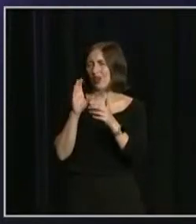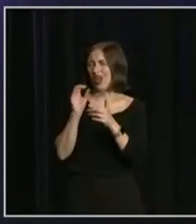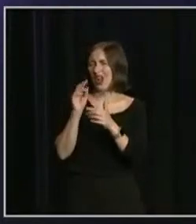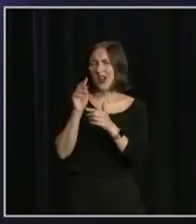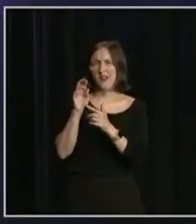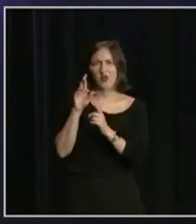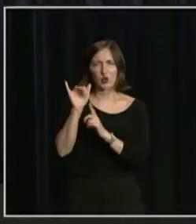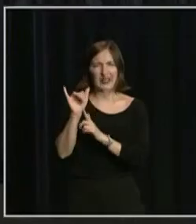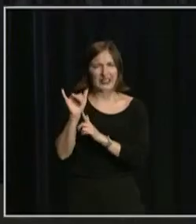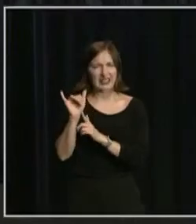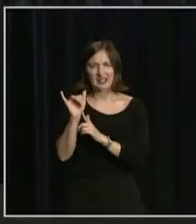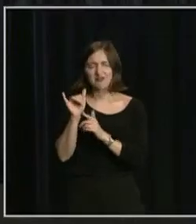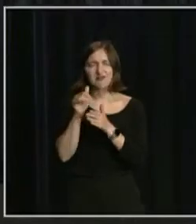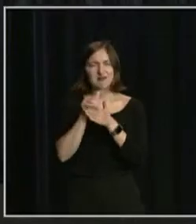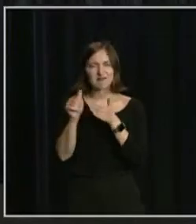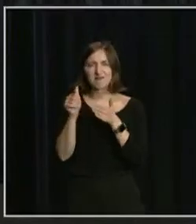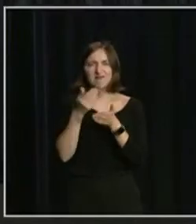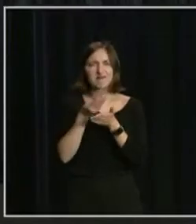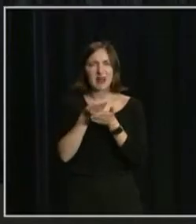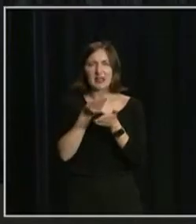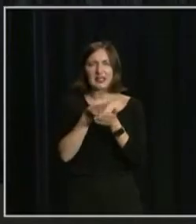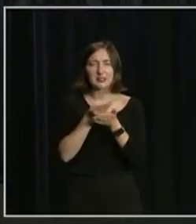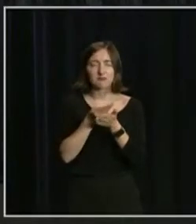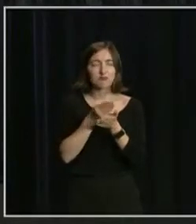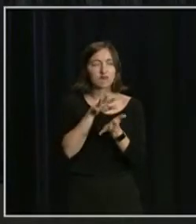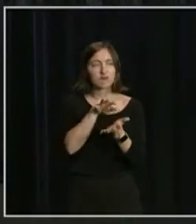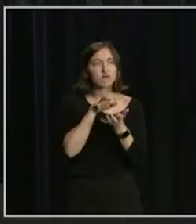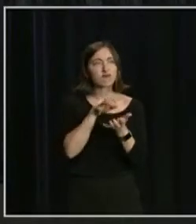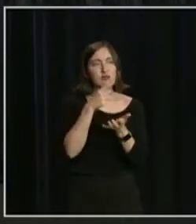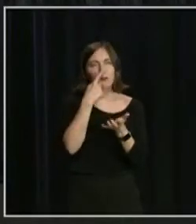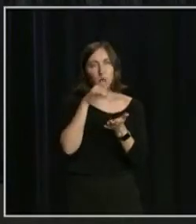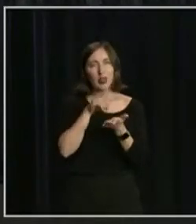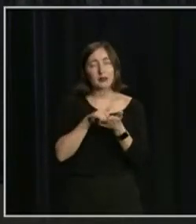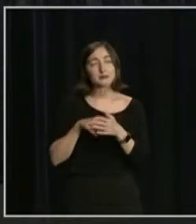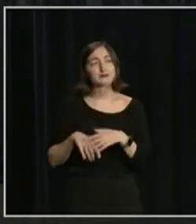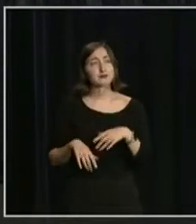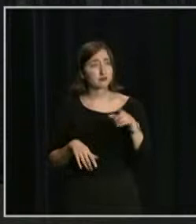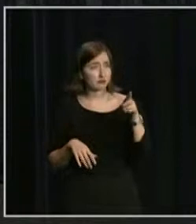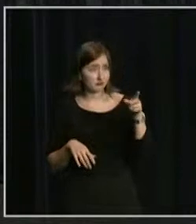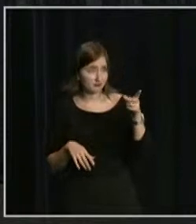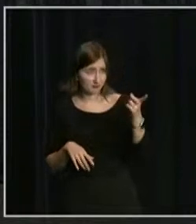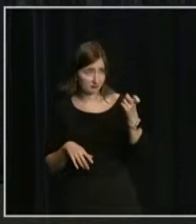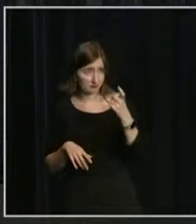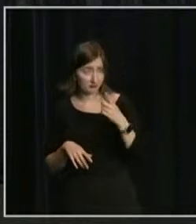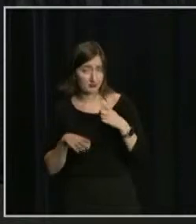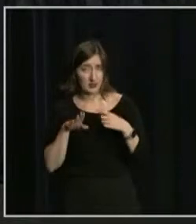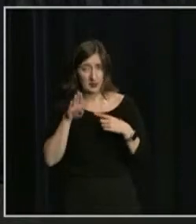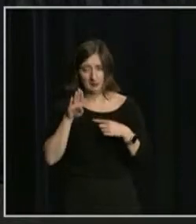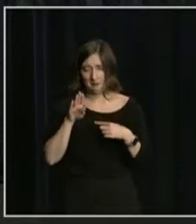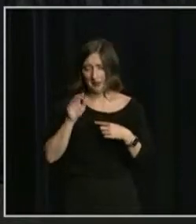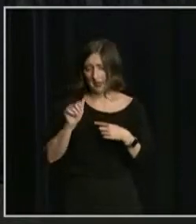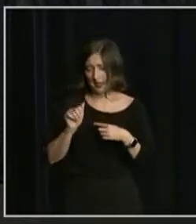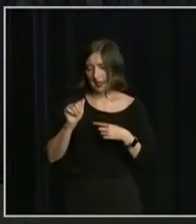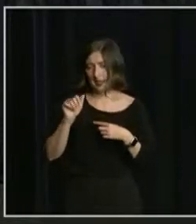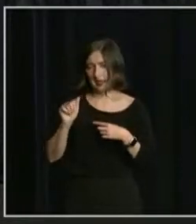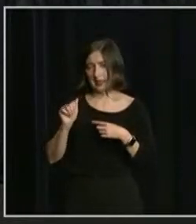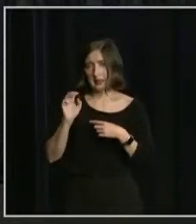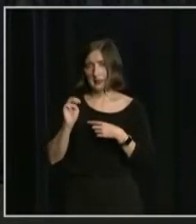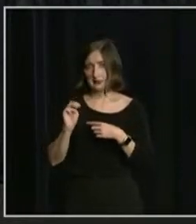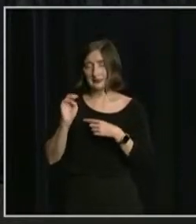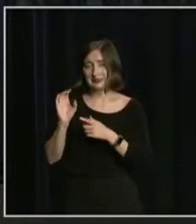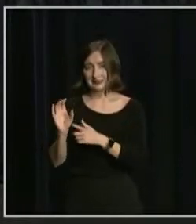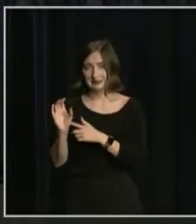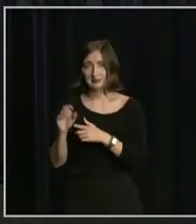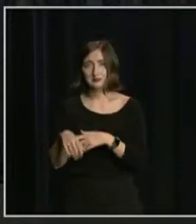extra dollars. Can y'all speak to the role that BAMC or SAMC has played in this crisis